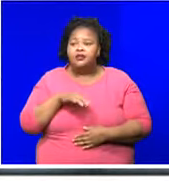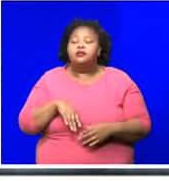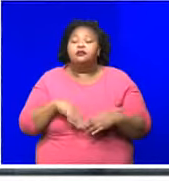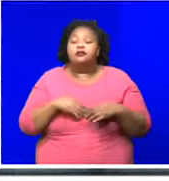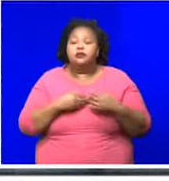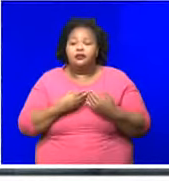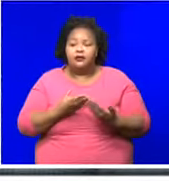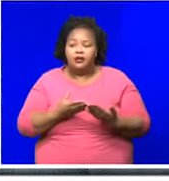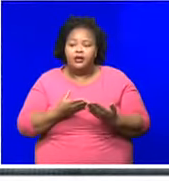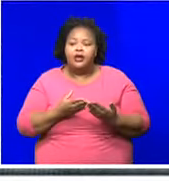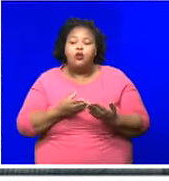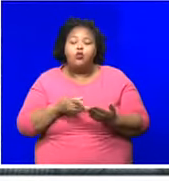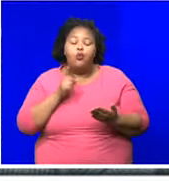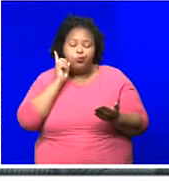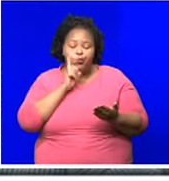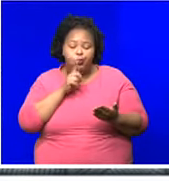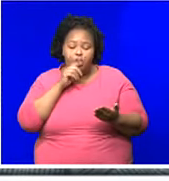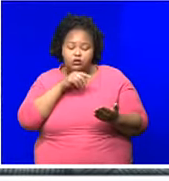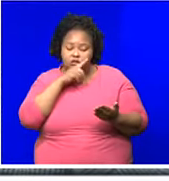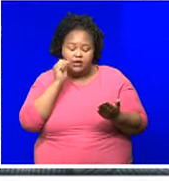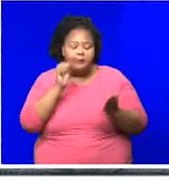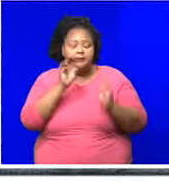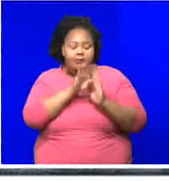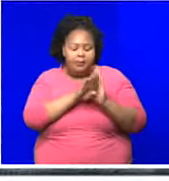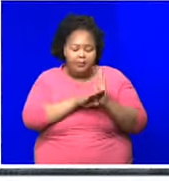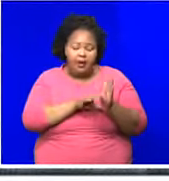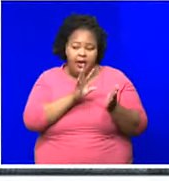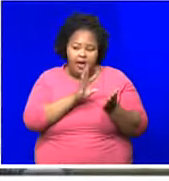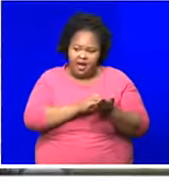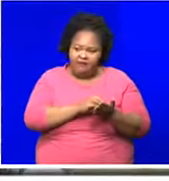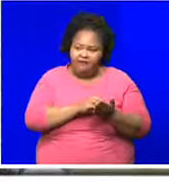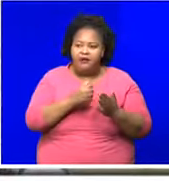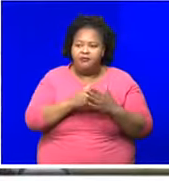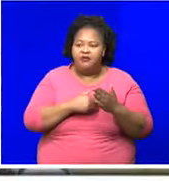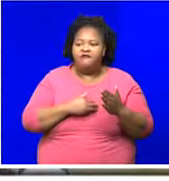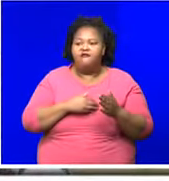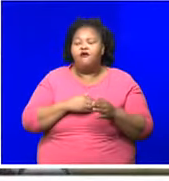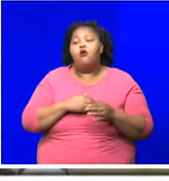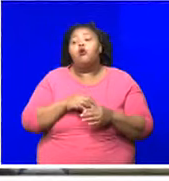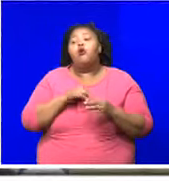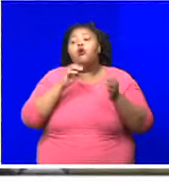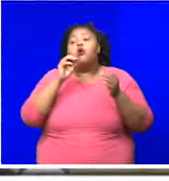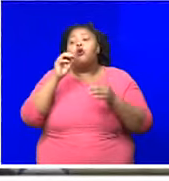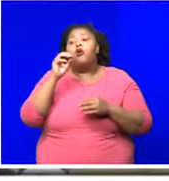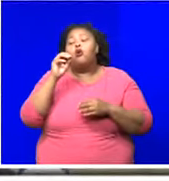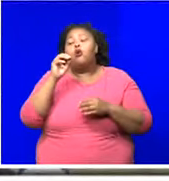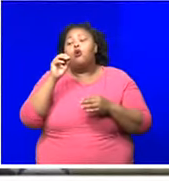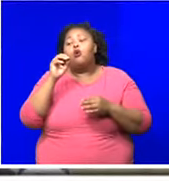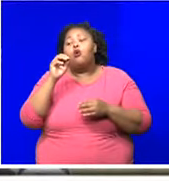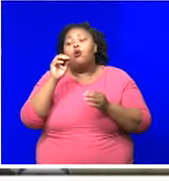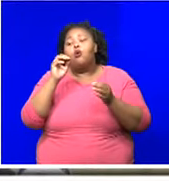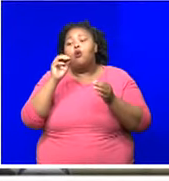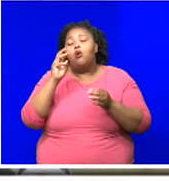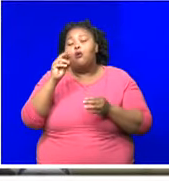government elections is expected to be published before May 10. Mhlaka 4 May